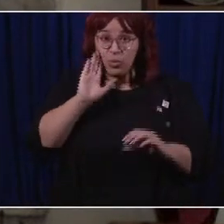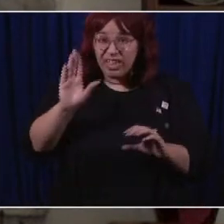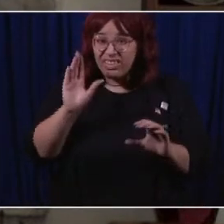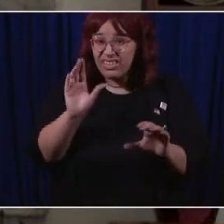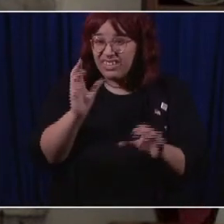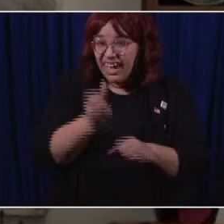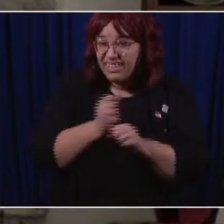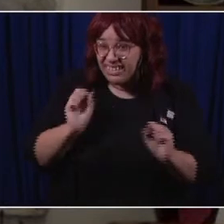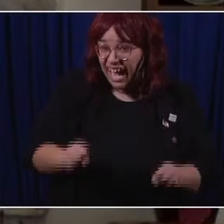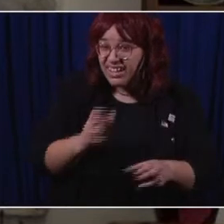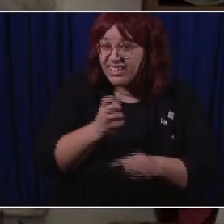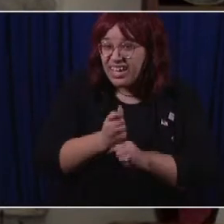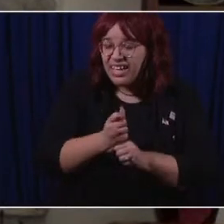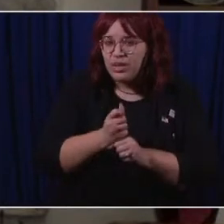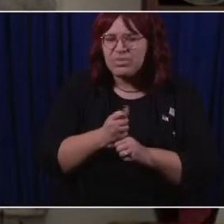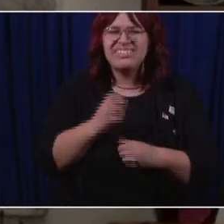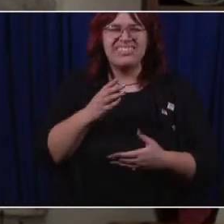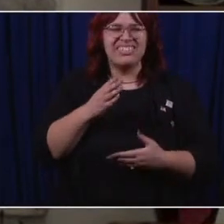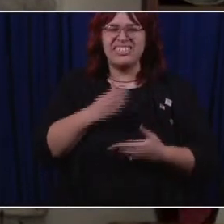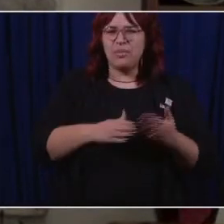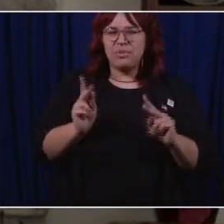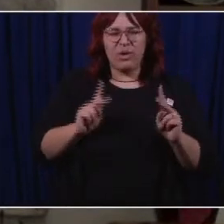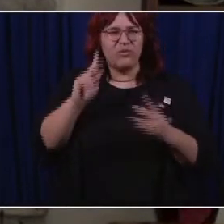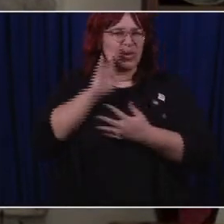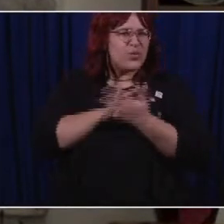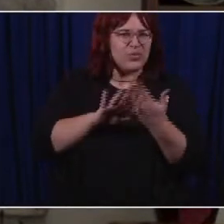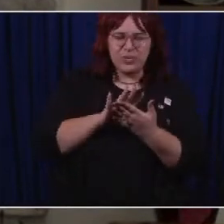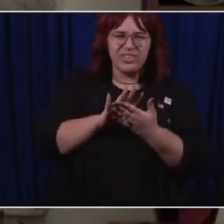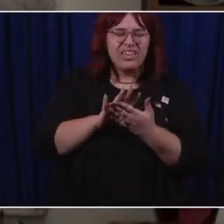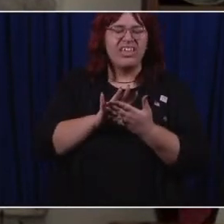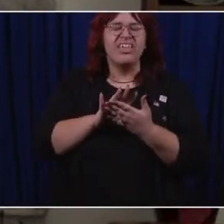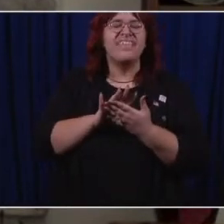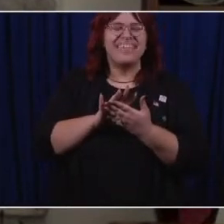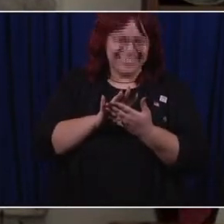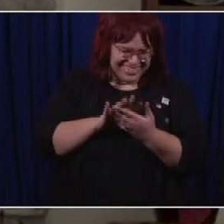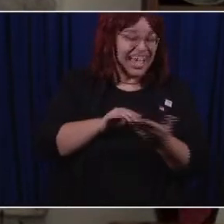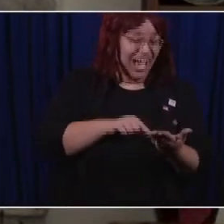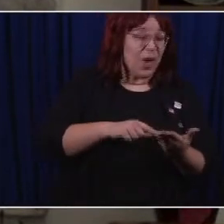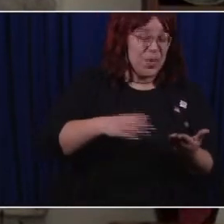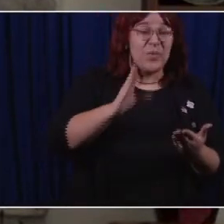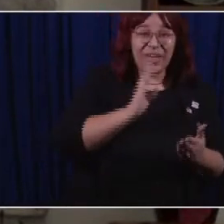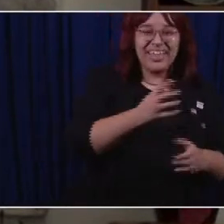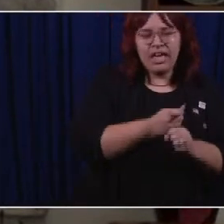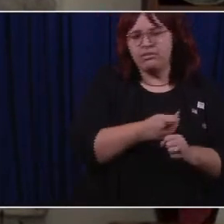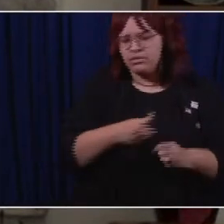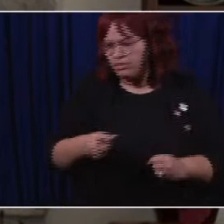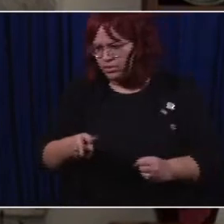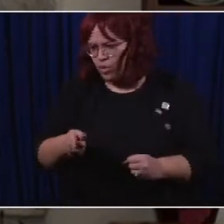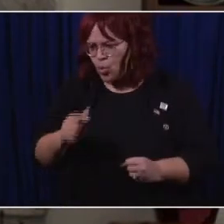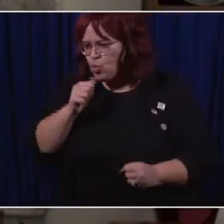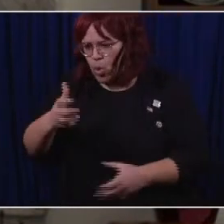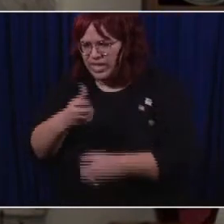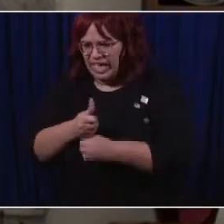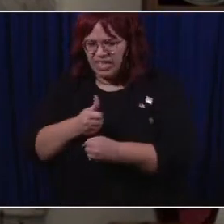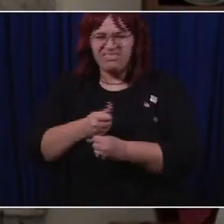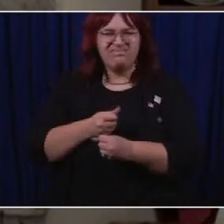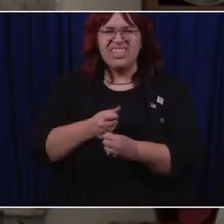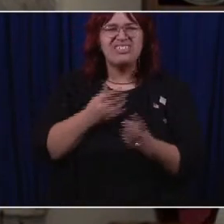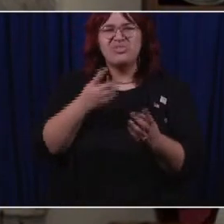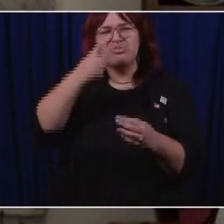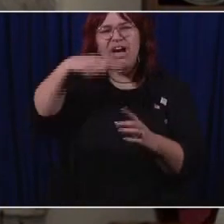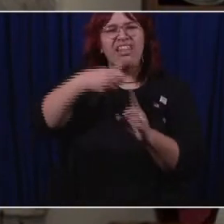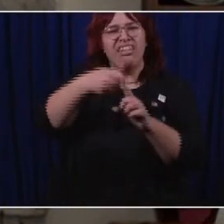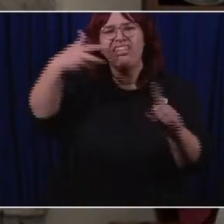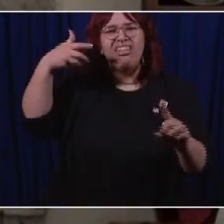have also found out they're not eligible when they believe that they would be. Could you offer any context behind this issue, or maybe further clarify